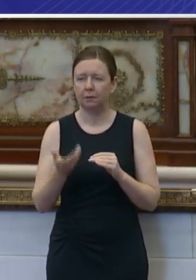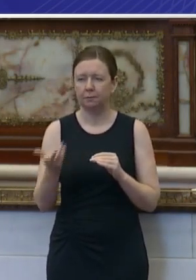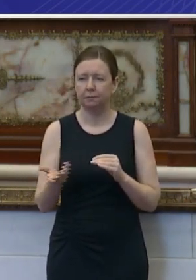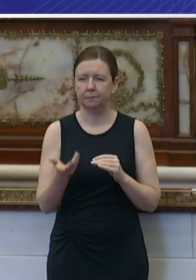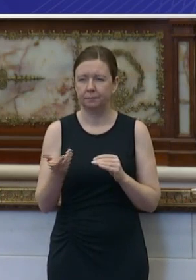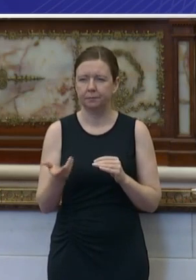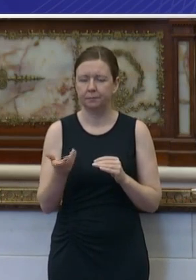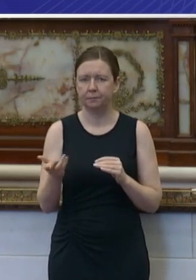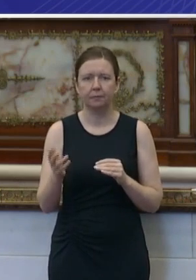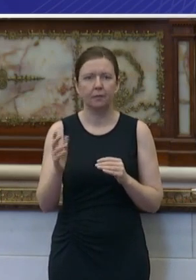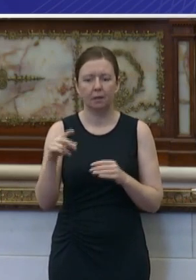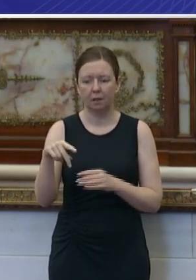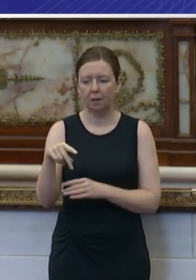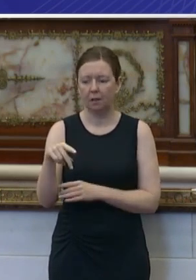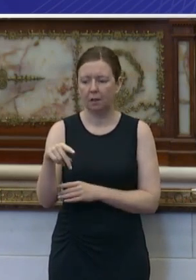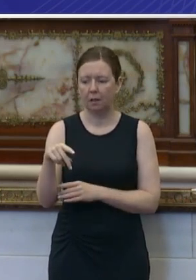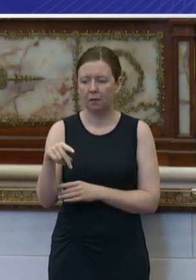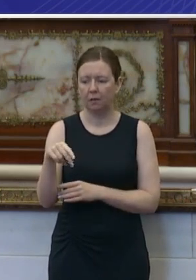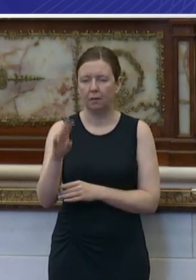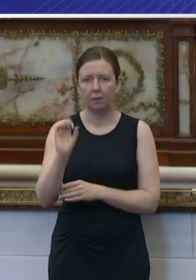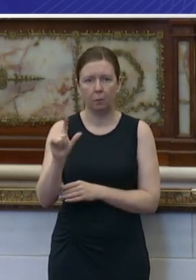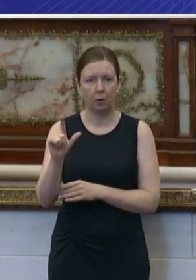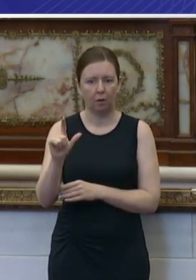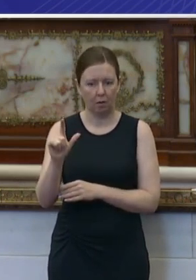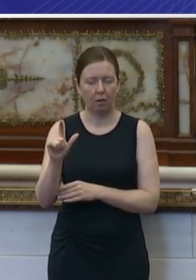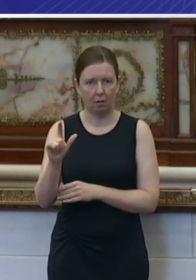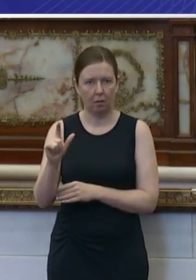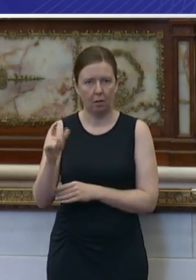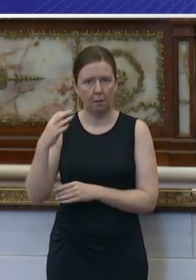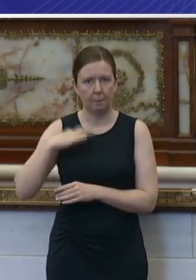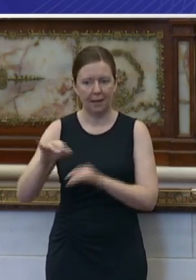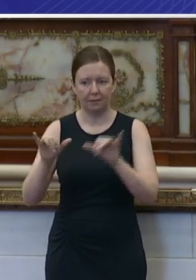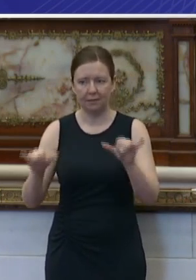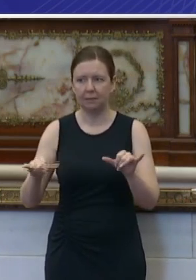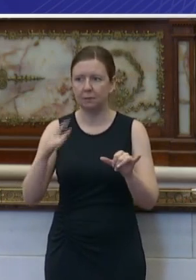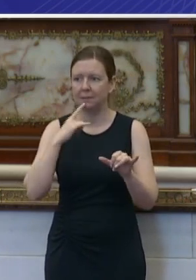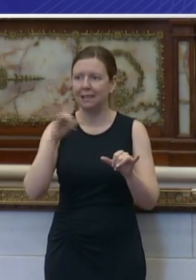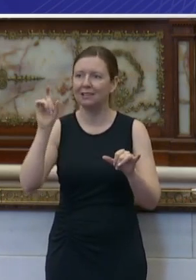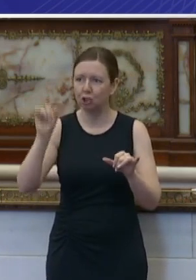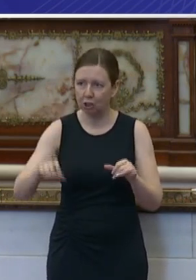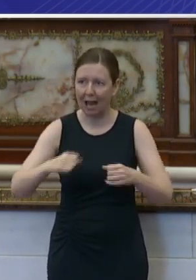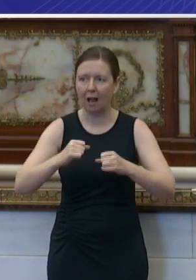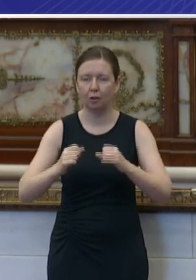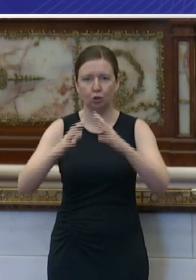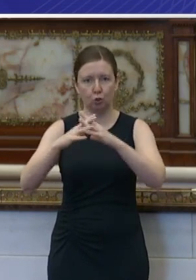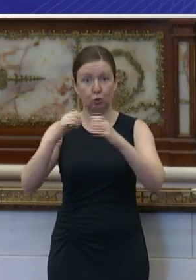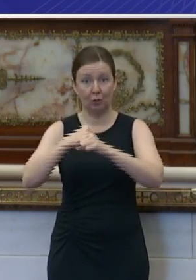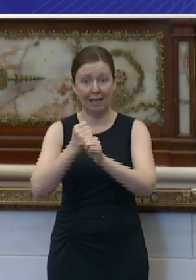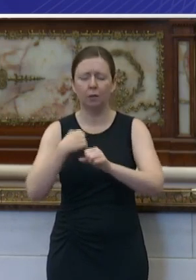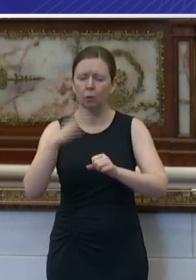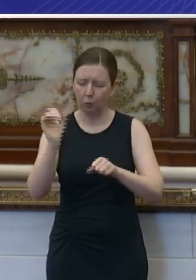was about the portable benefits system. And it says the administration shall create it. And we will be working on a portable